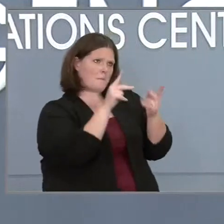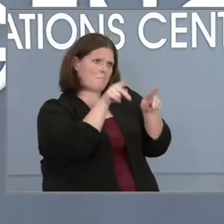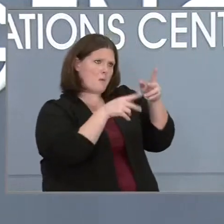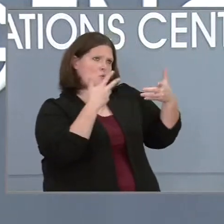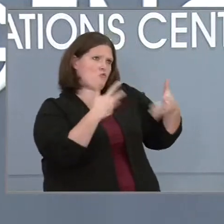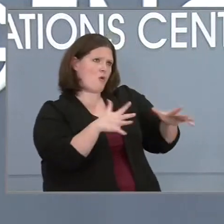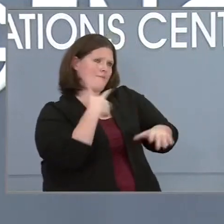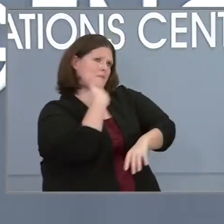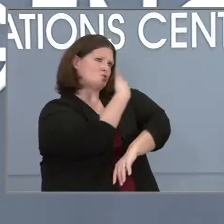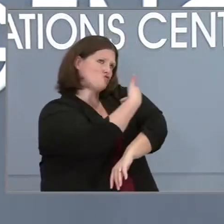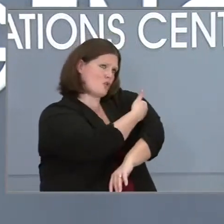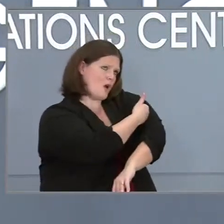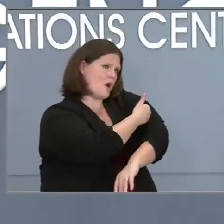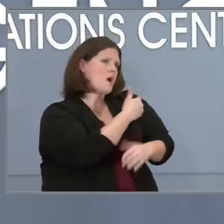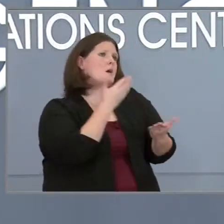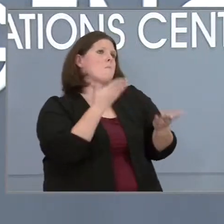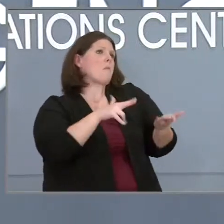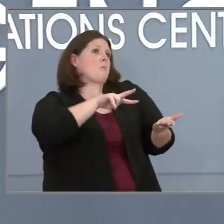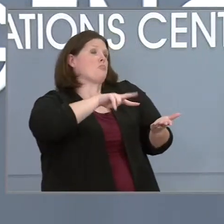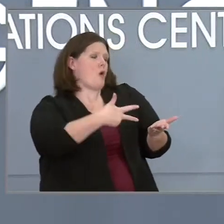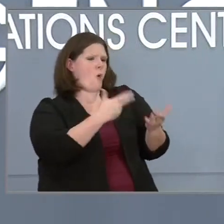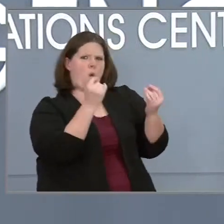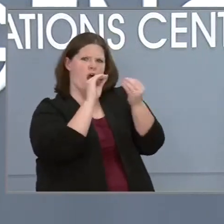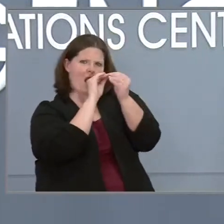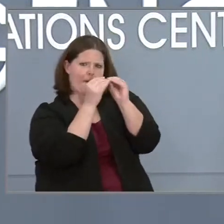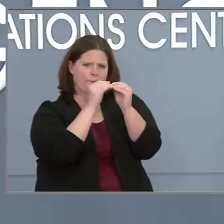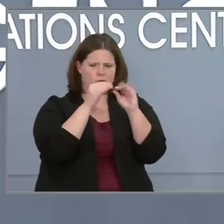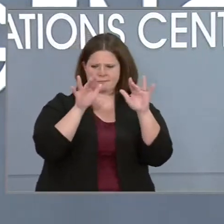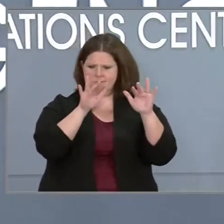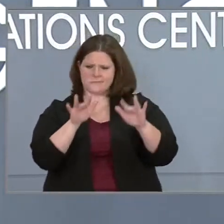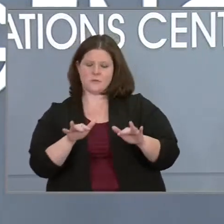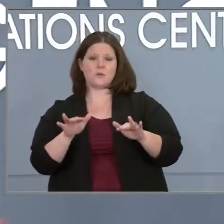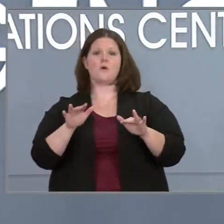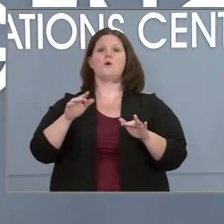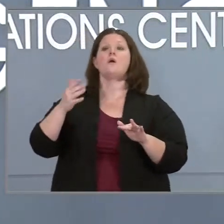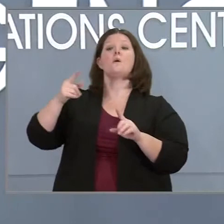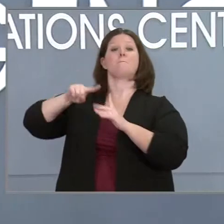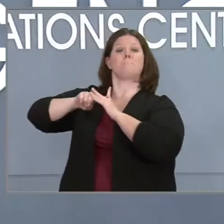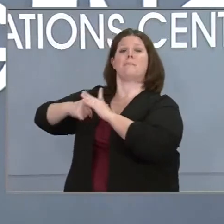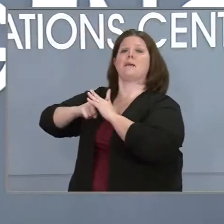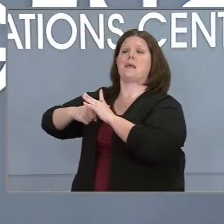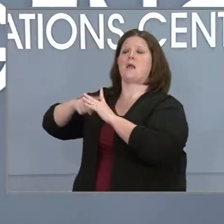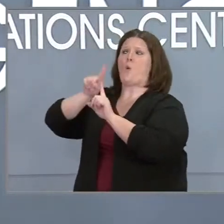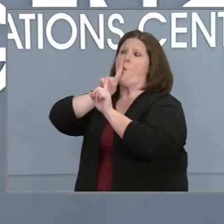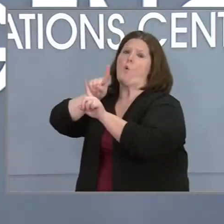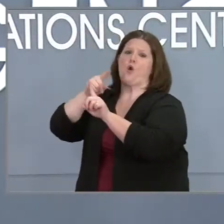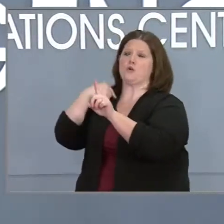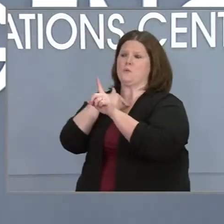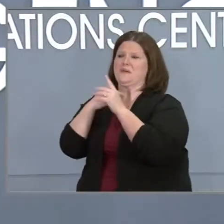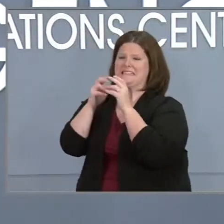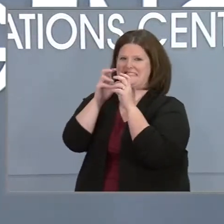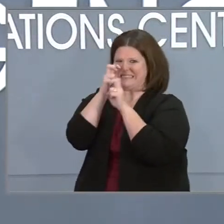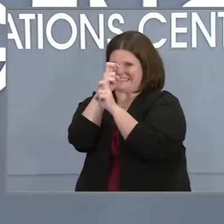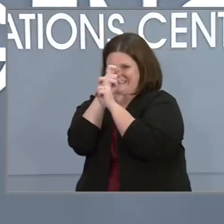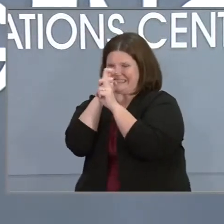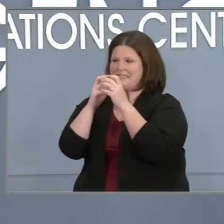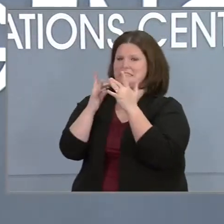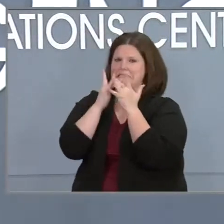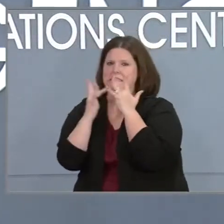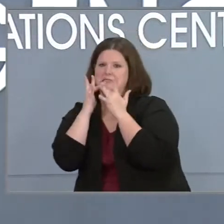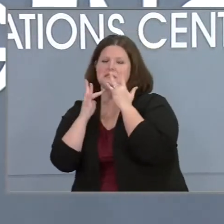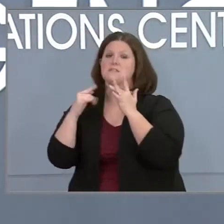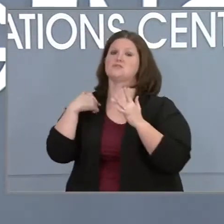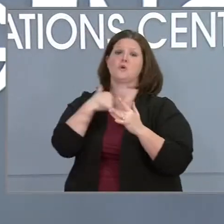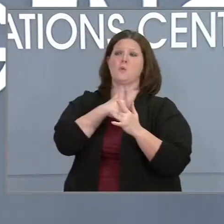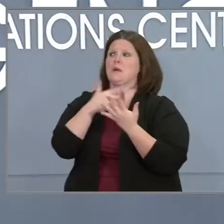ordering, but the ordering is not as tight nearly as it was back then. So supply is really not the issue. But